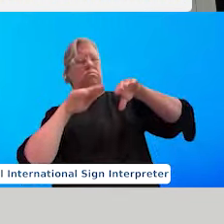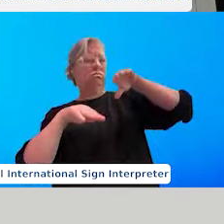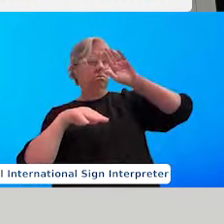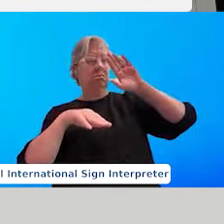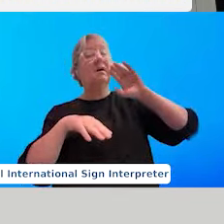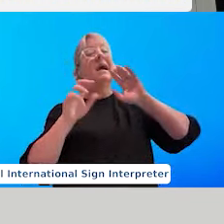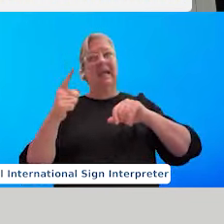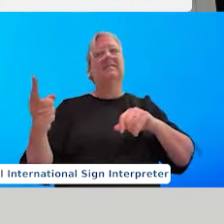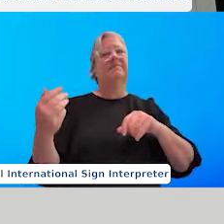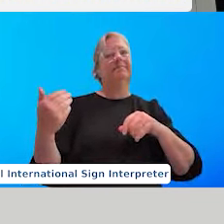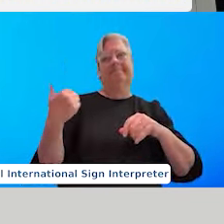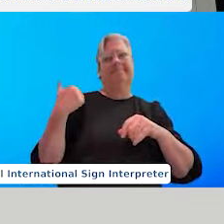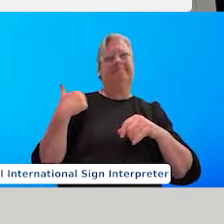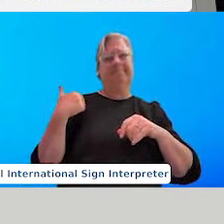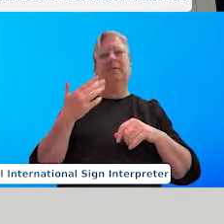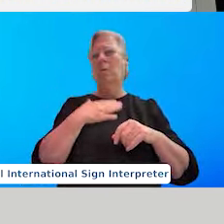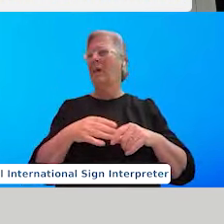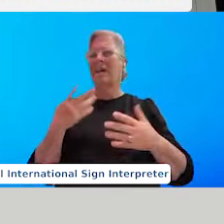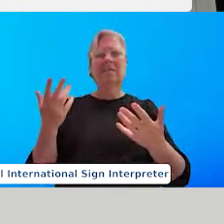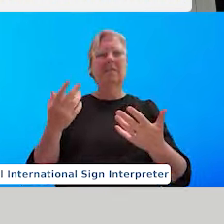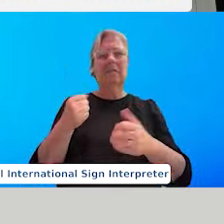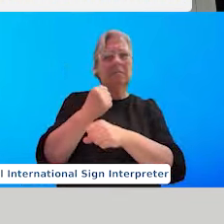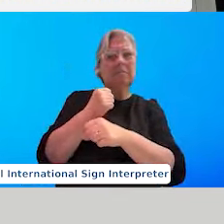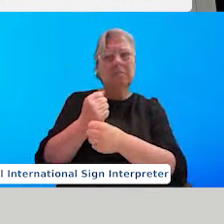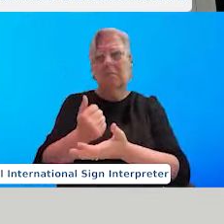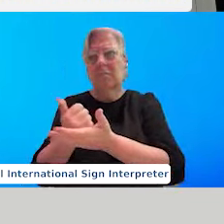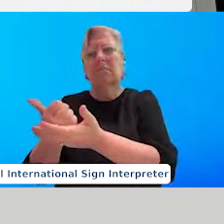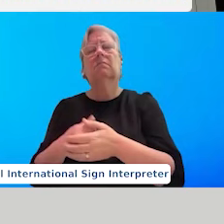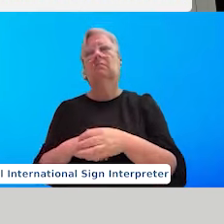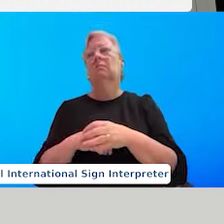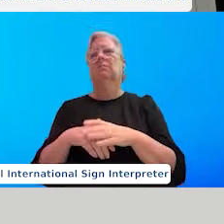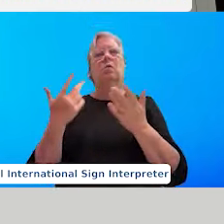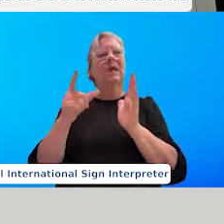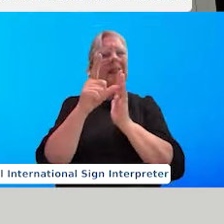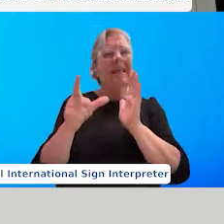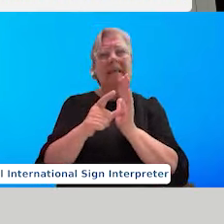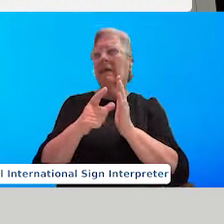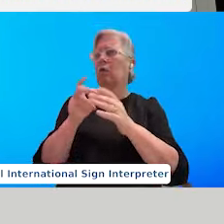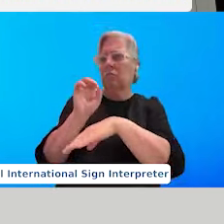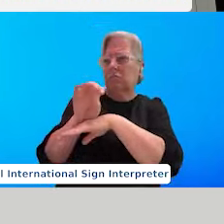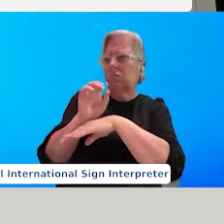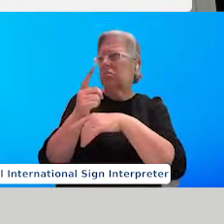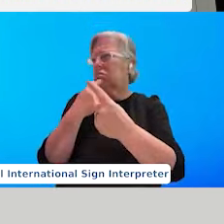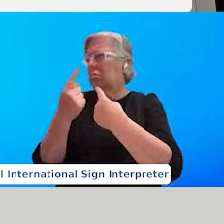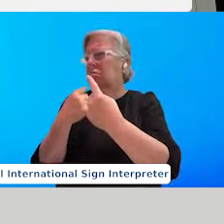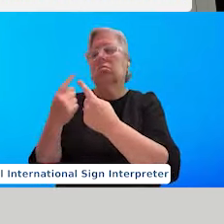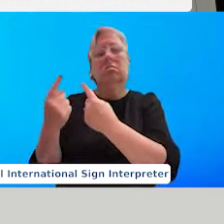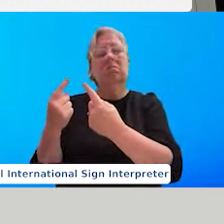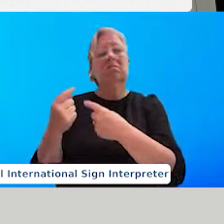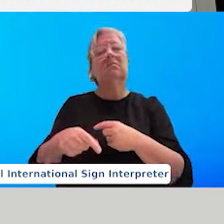are, for example, there are lots of people with disabilities who are treated unfair, like they